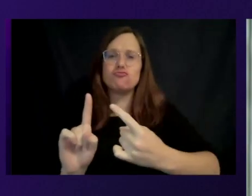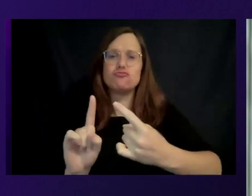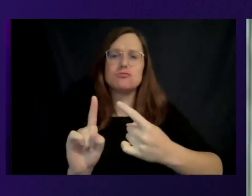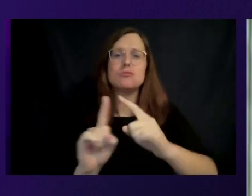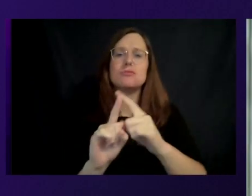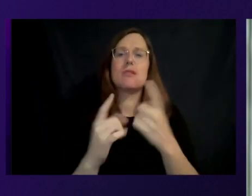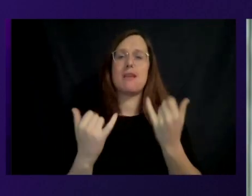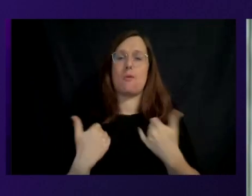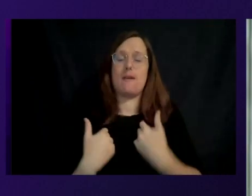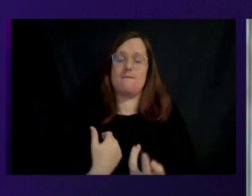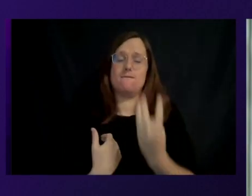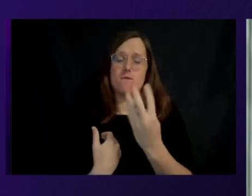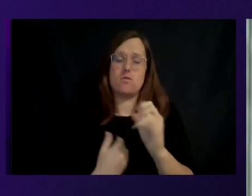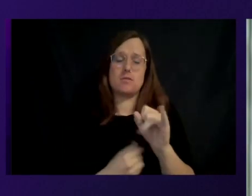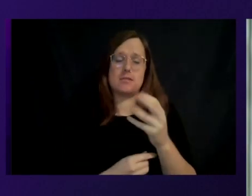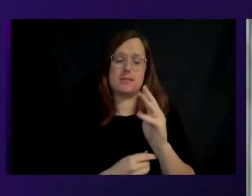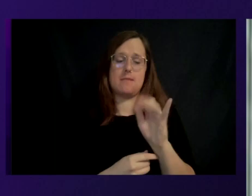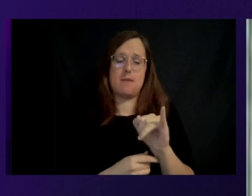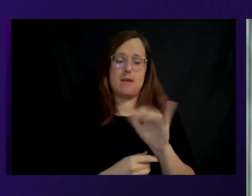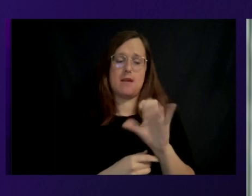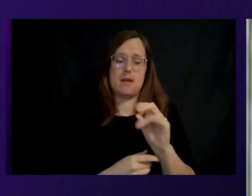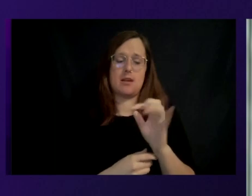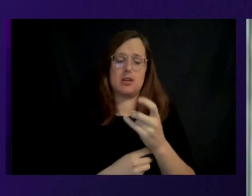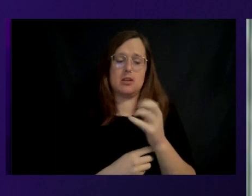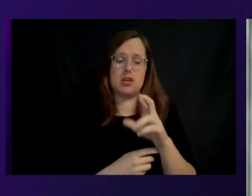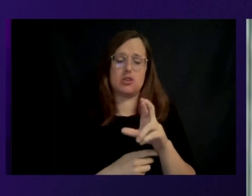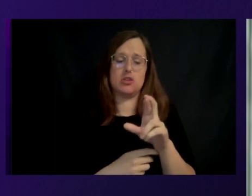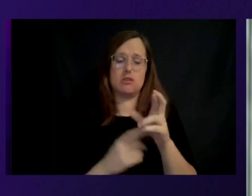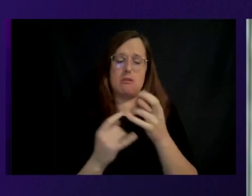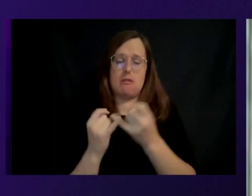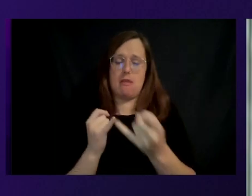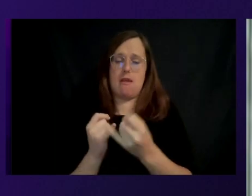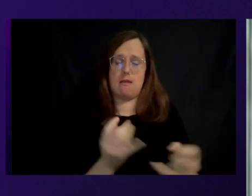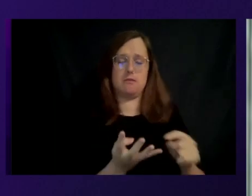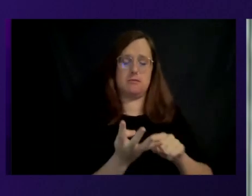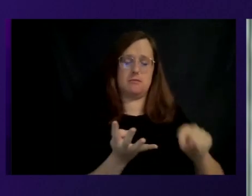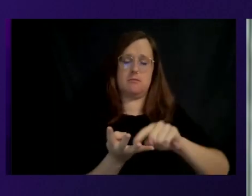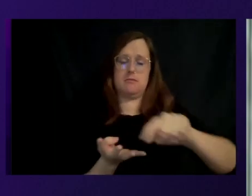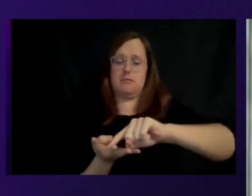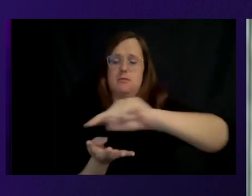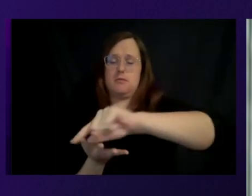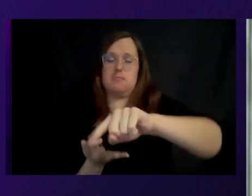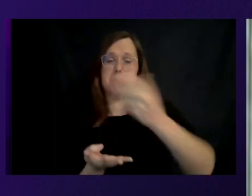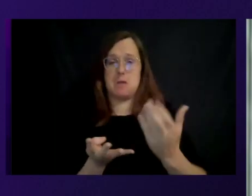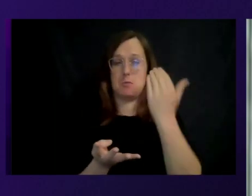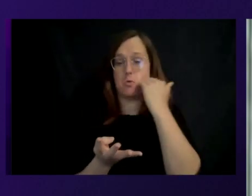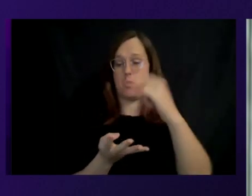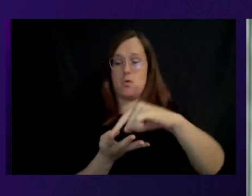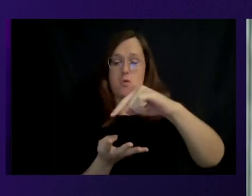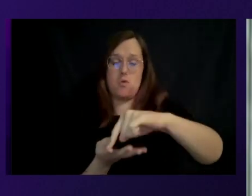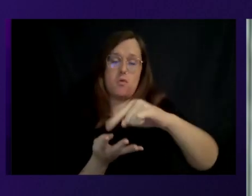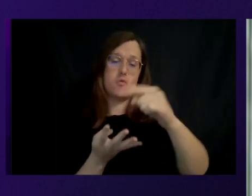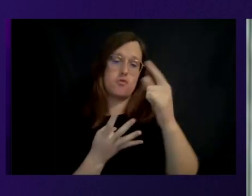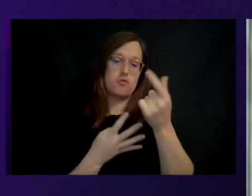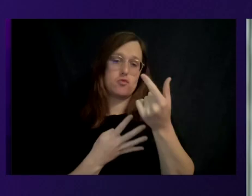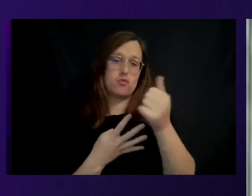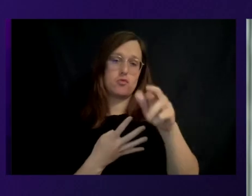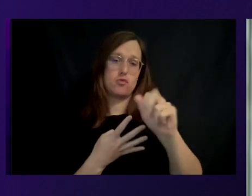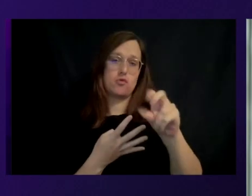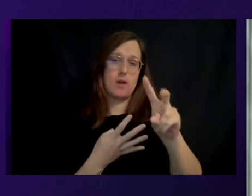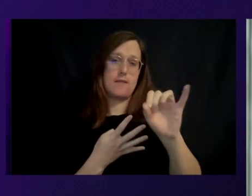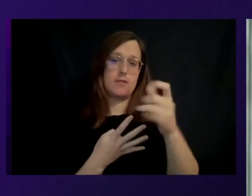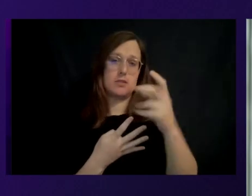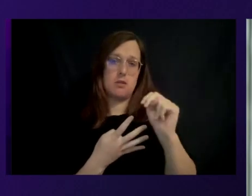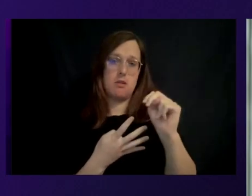AWS. Many of you might know about our most popular product line, AWS Graviton, which is our general-purpose CPU. We delivered the